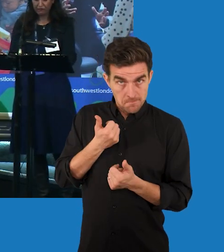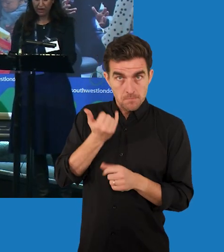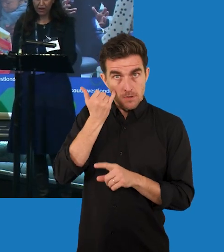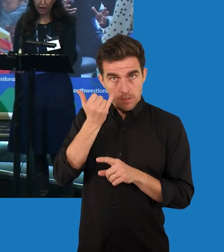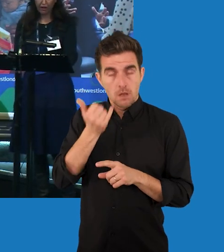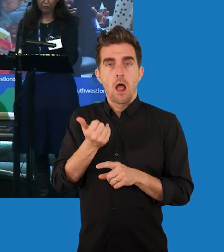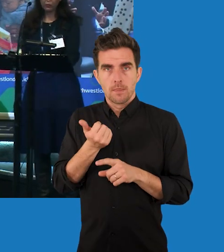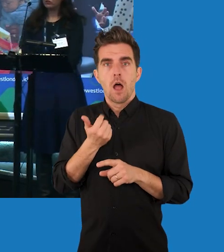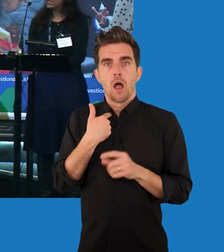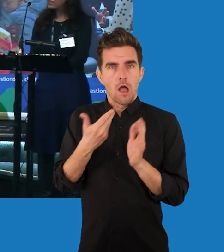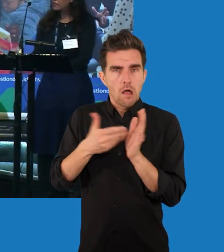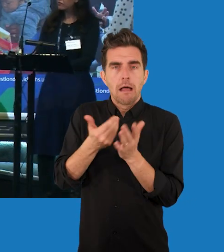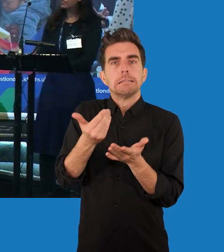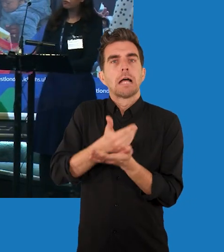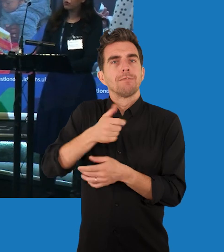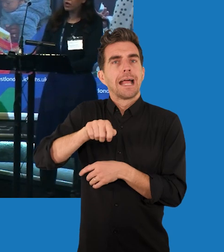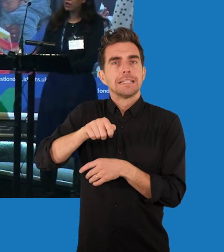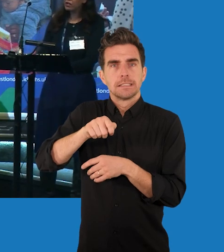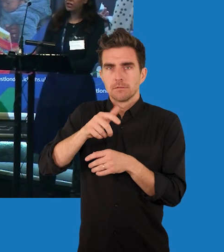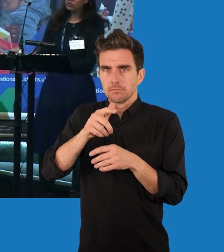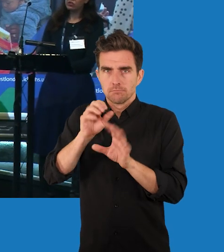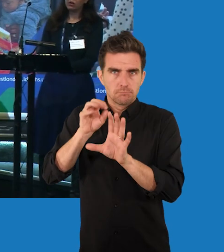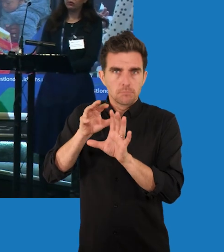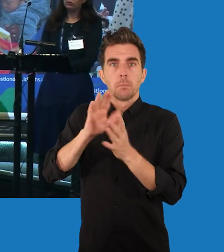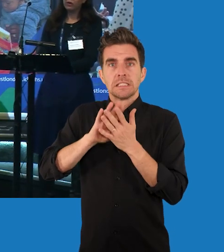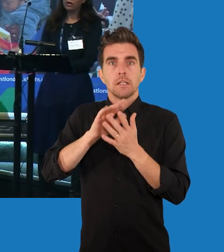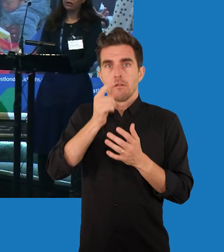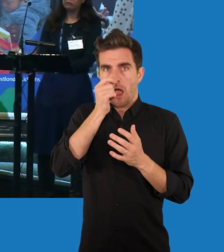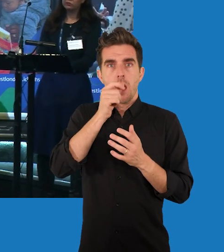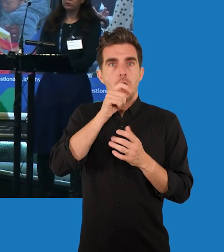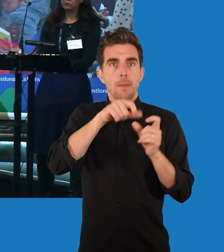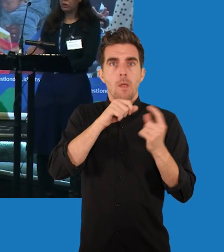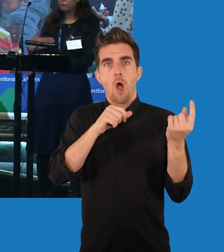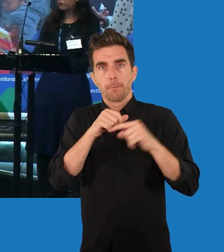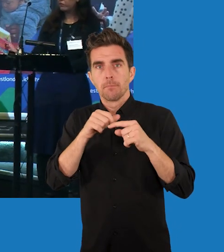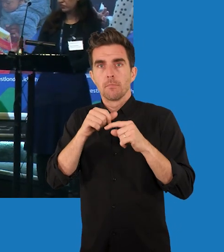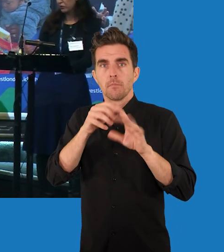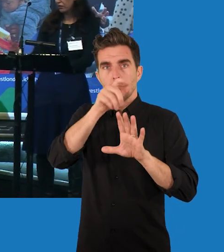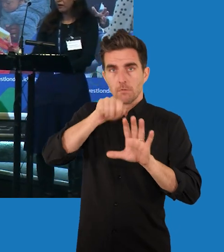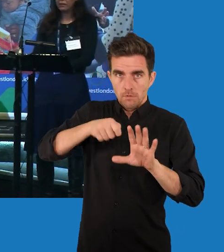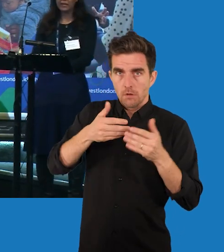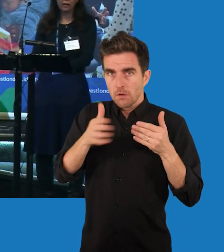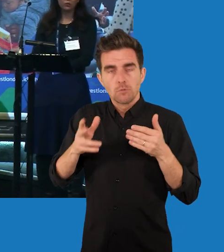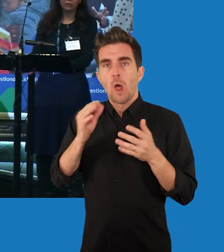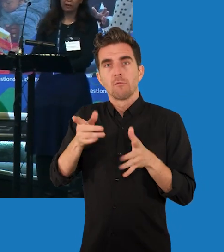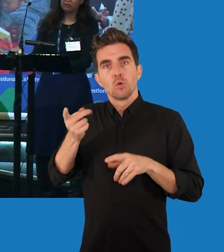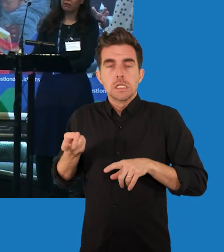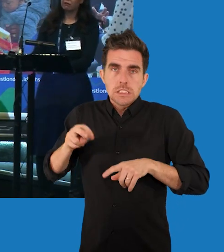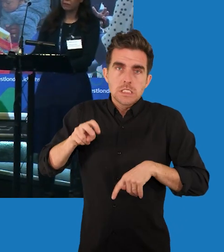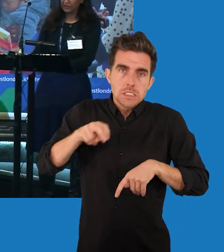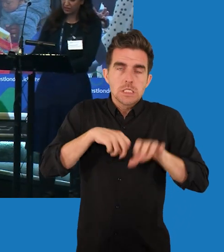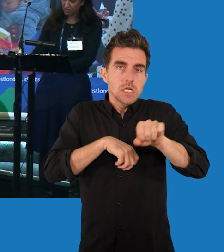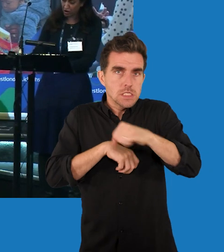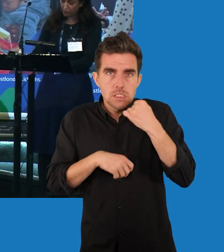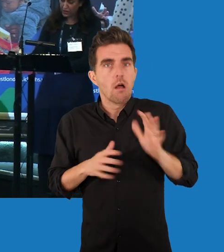day. We got a key safe fitted for her, so professionals can come in and out without